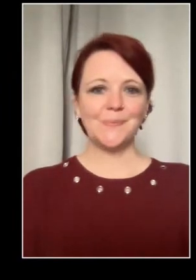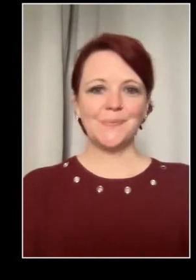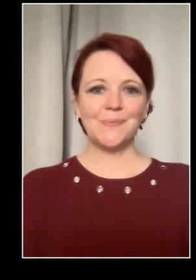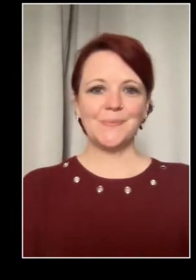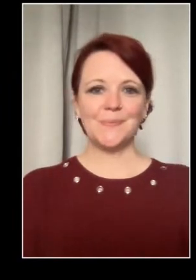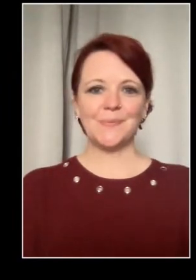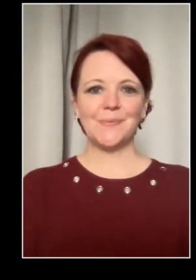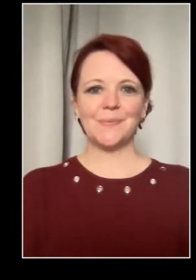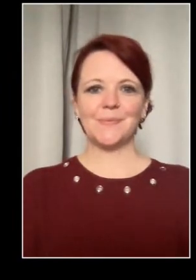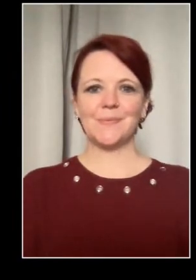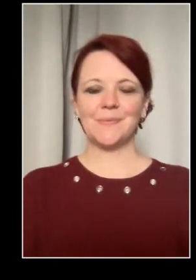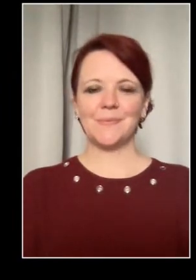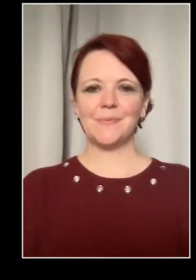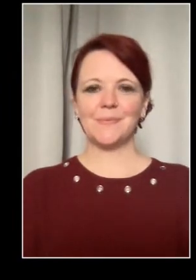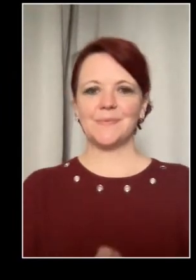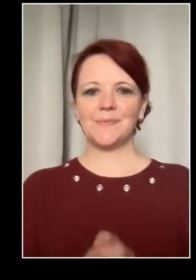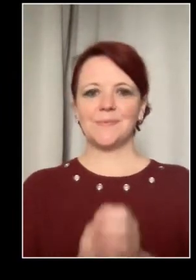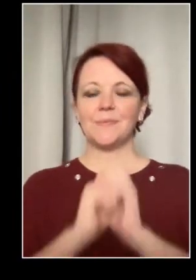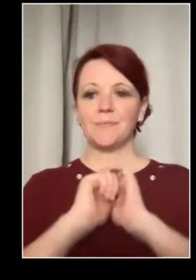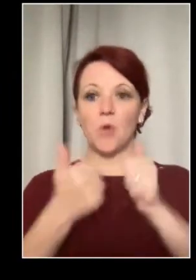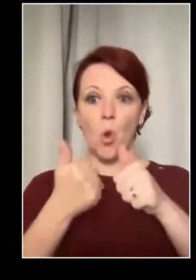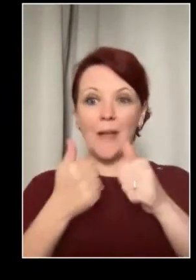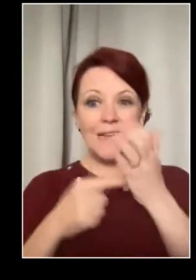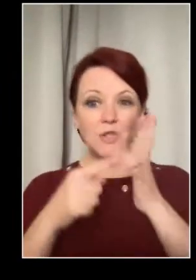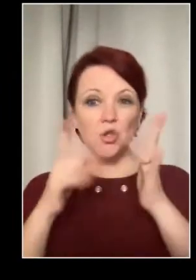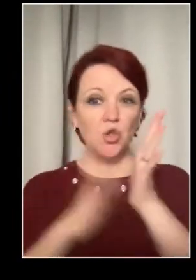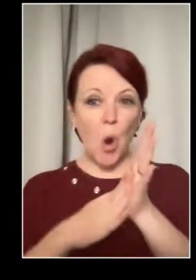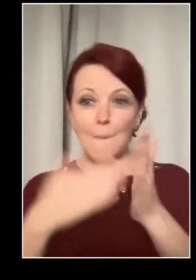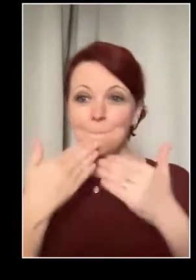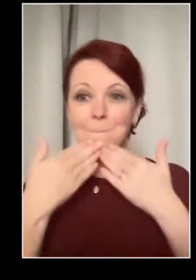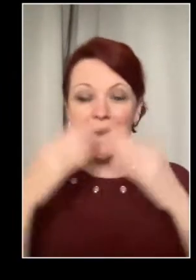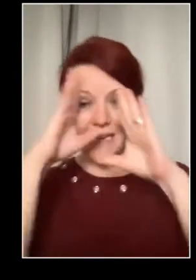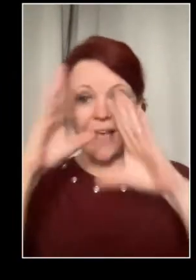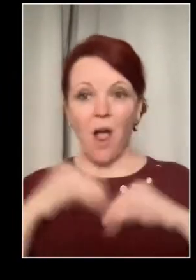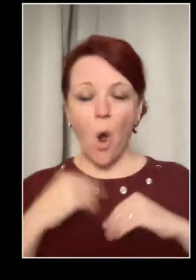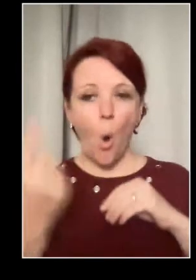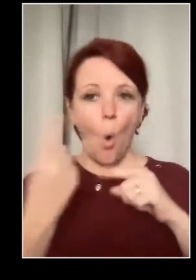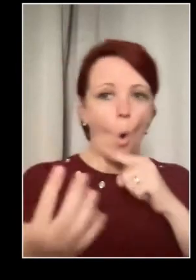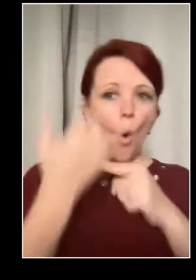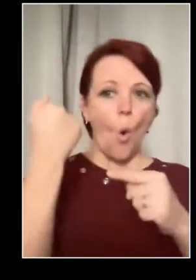I'm going to change my name to Rob Hosts. Now, Tom, can you tell us who the judges picked?